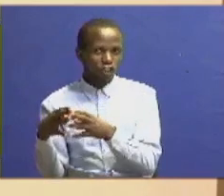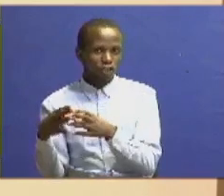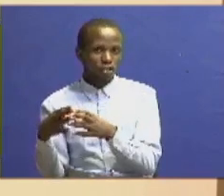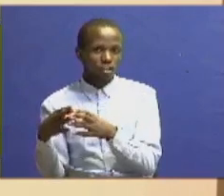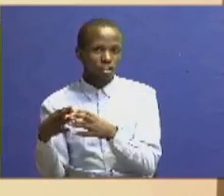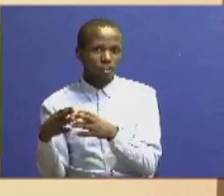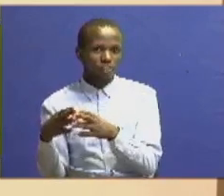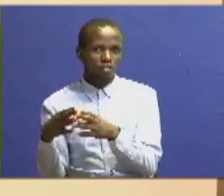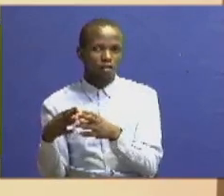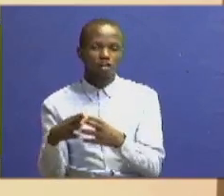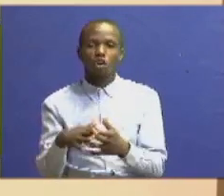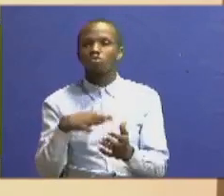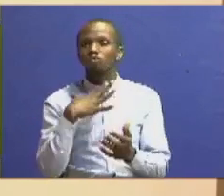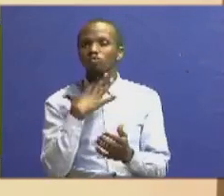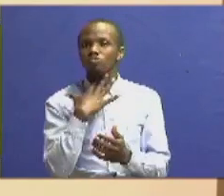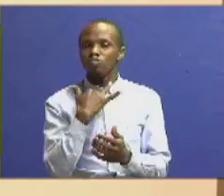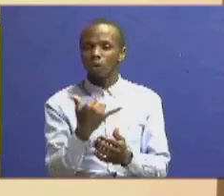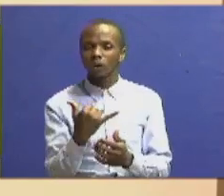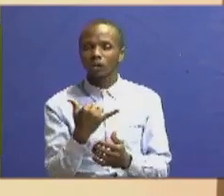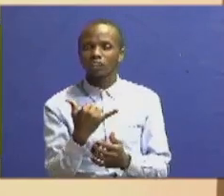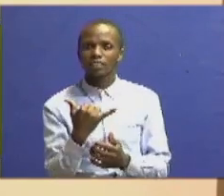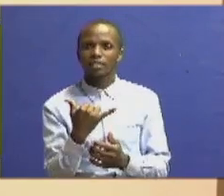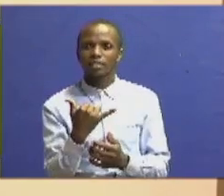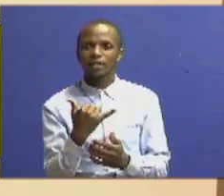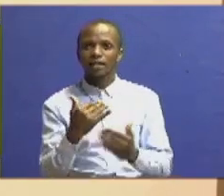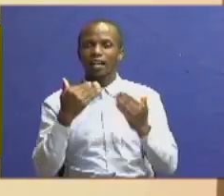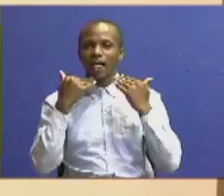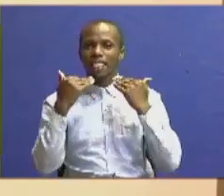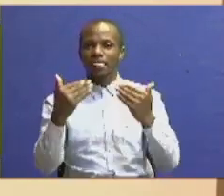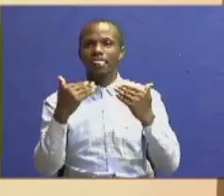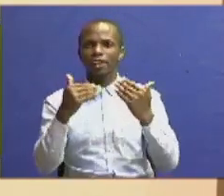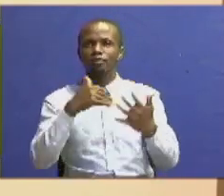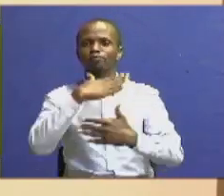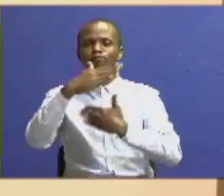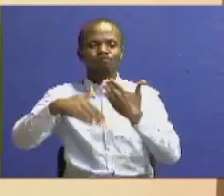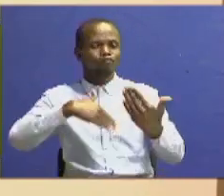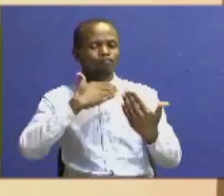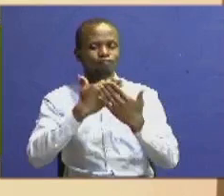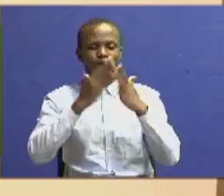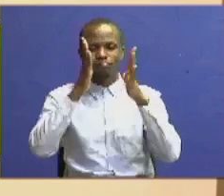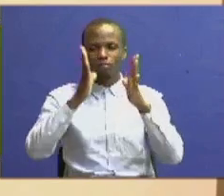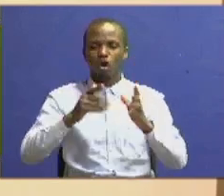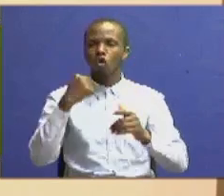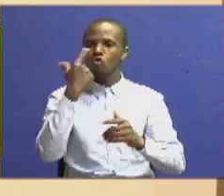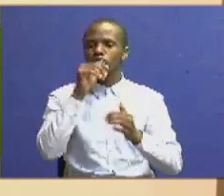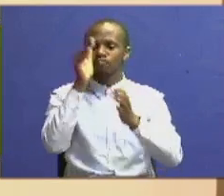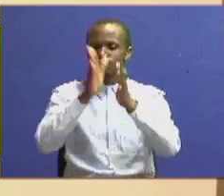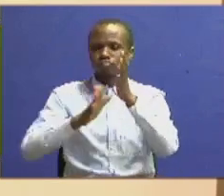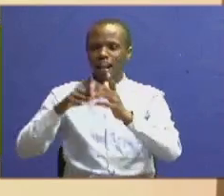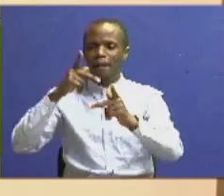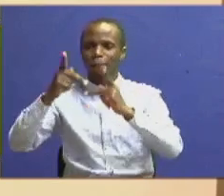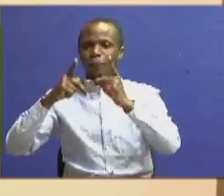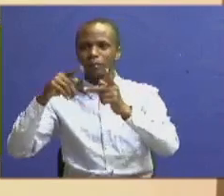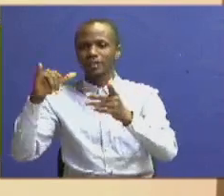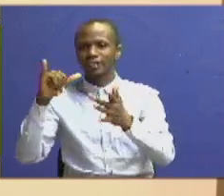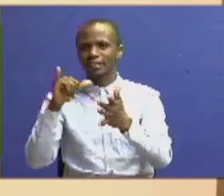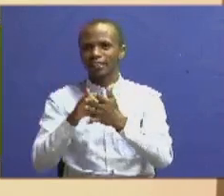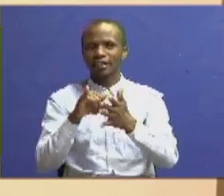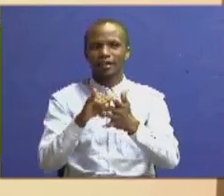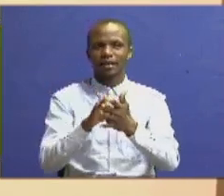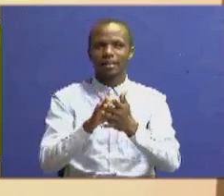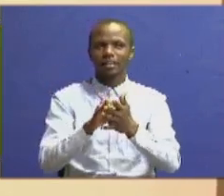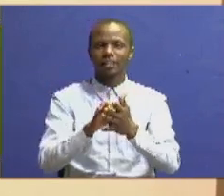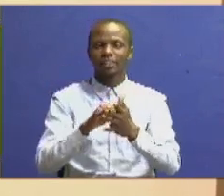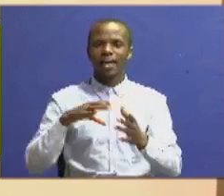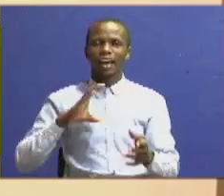I really want to thank everybody who is part of the planning process. I want to thank our